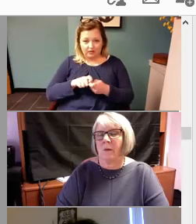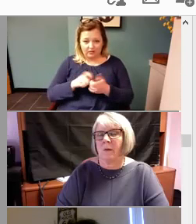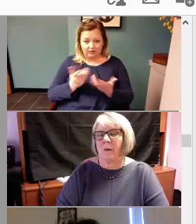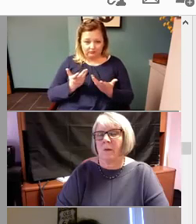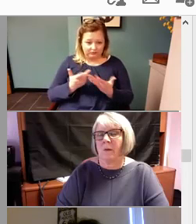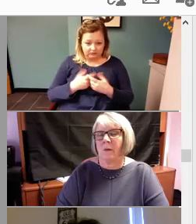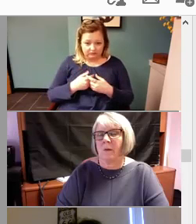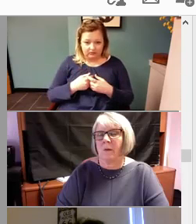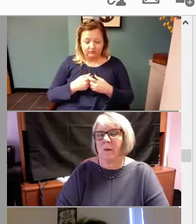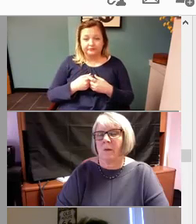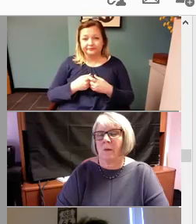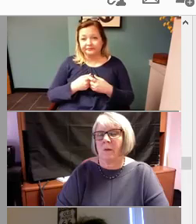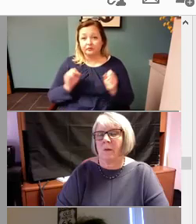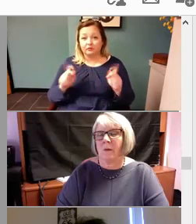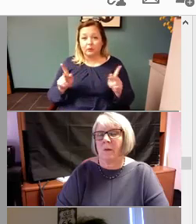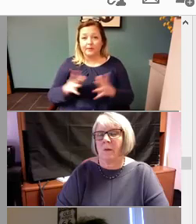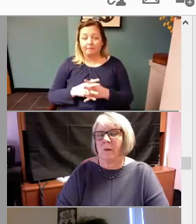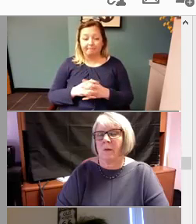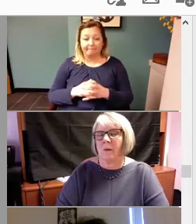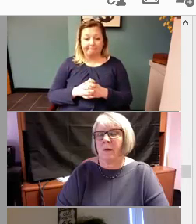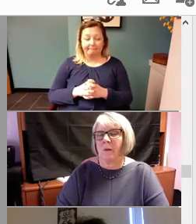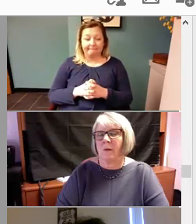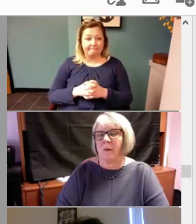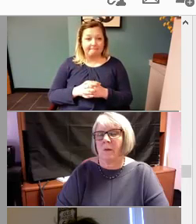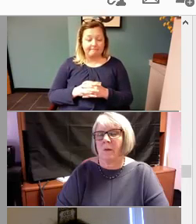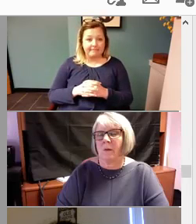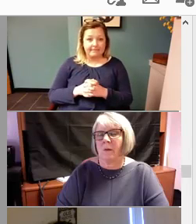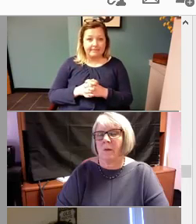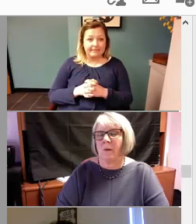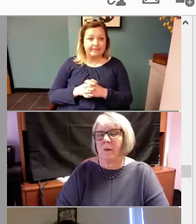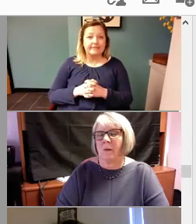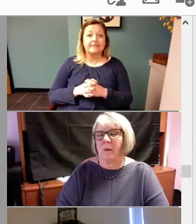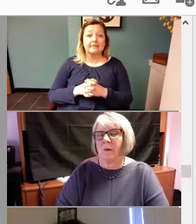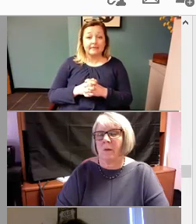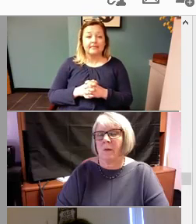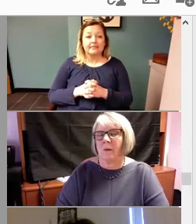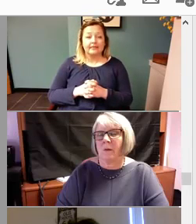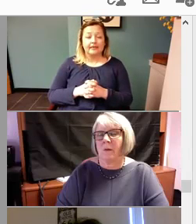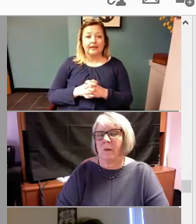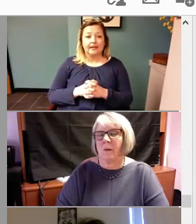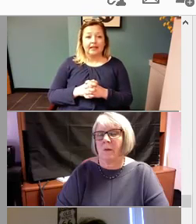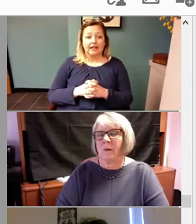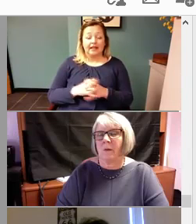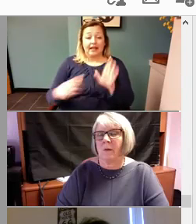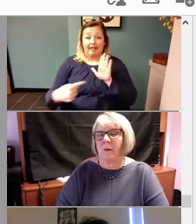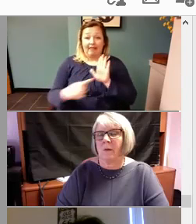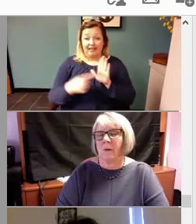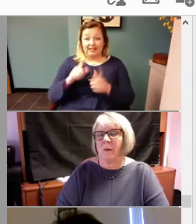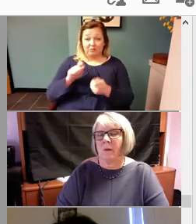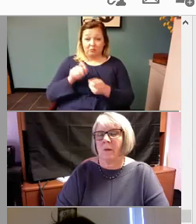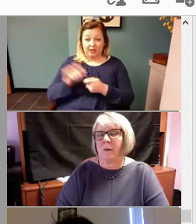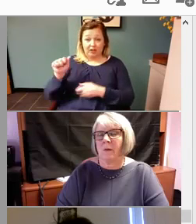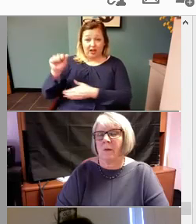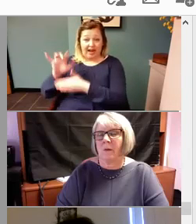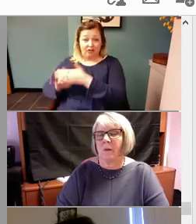So blah, blah, blah, alarm clock, don't care. So this particular algorithm again is the same algorithm